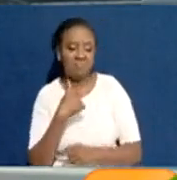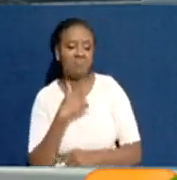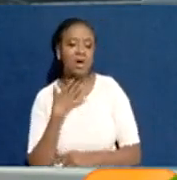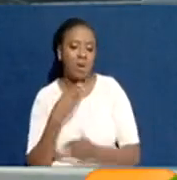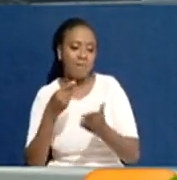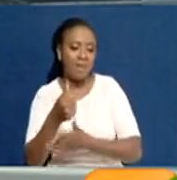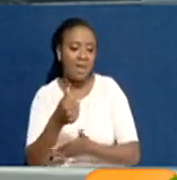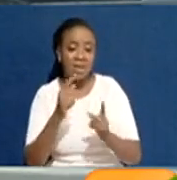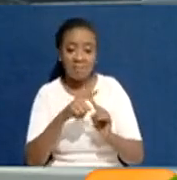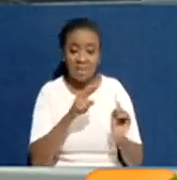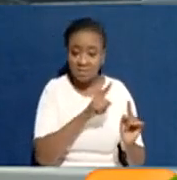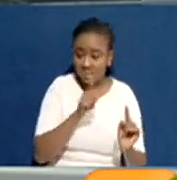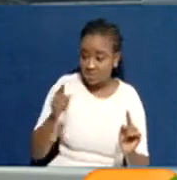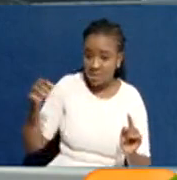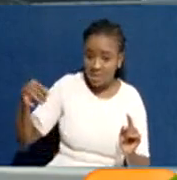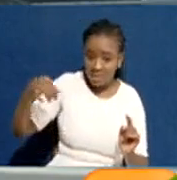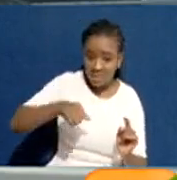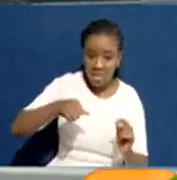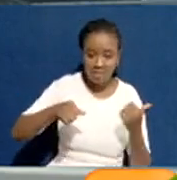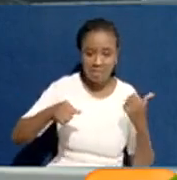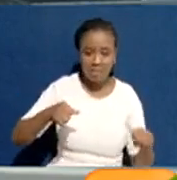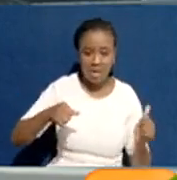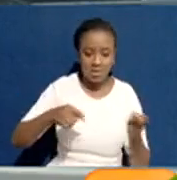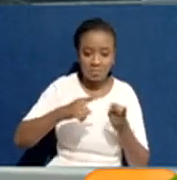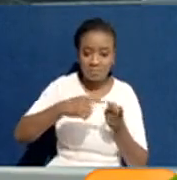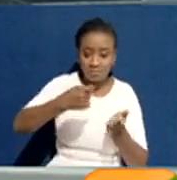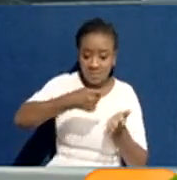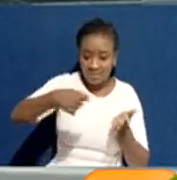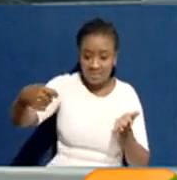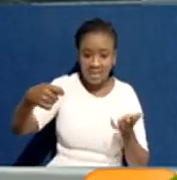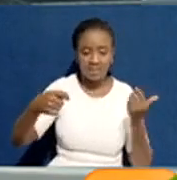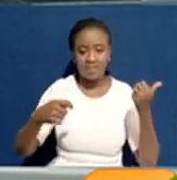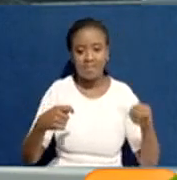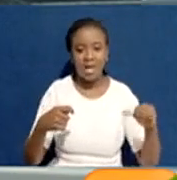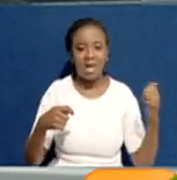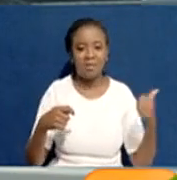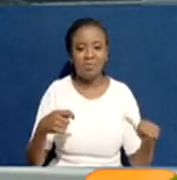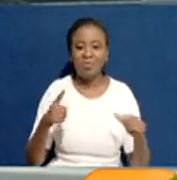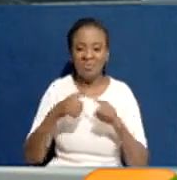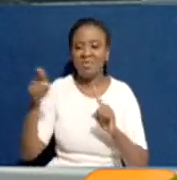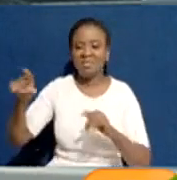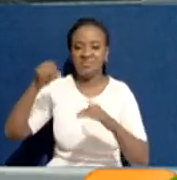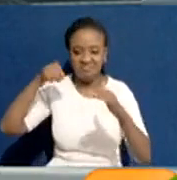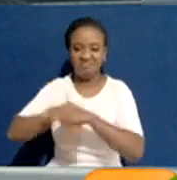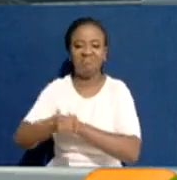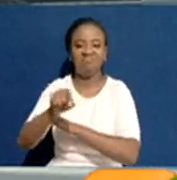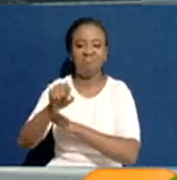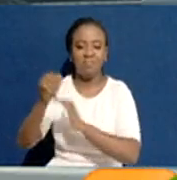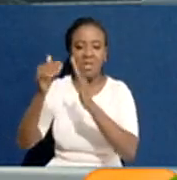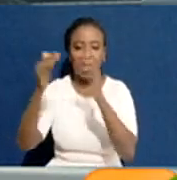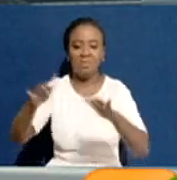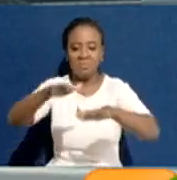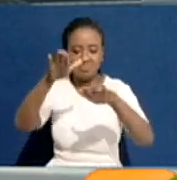the cabinet secretary is yet to sign a sales agreement or pay for the house. The MP claims that the cabinet secretary